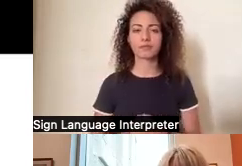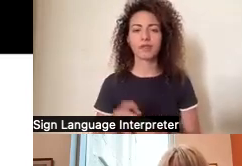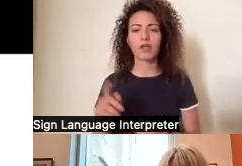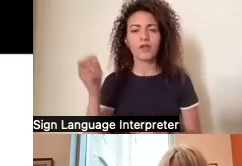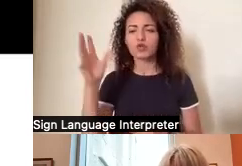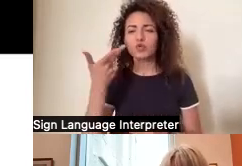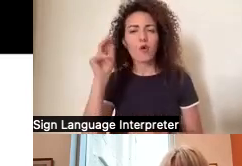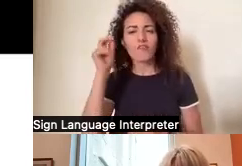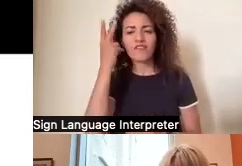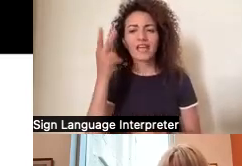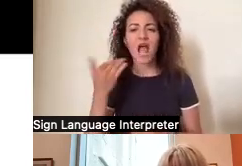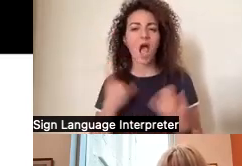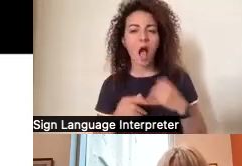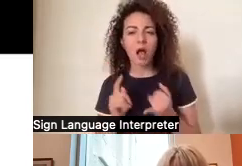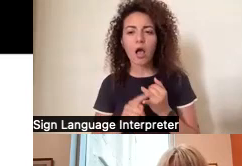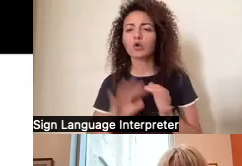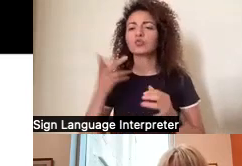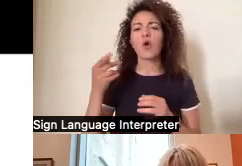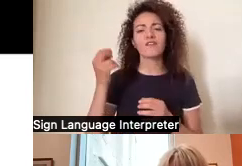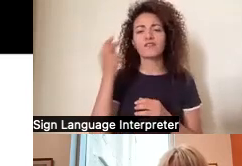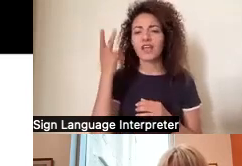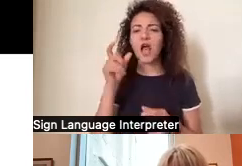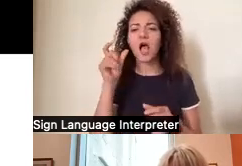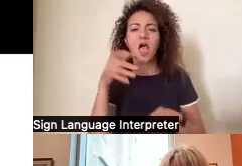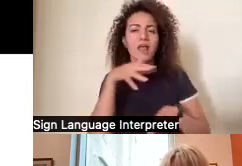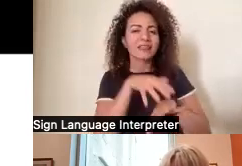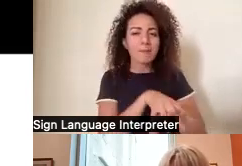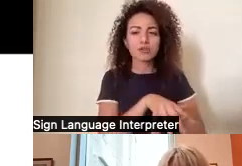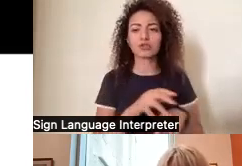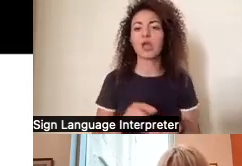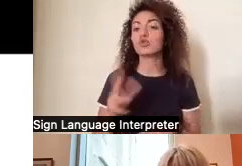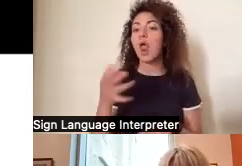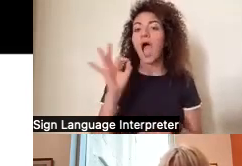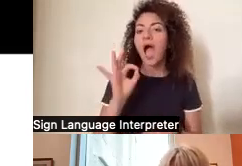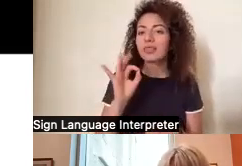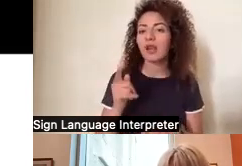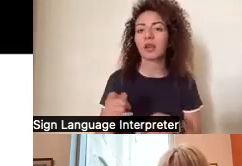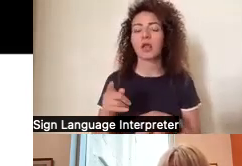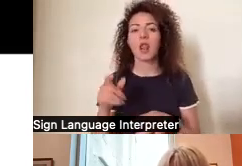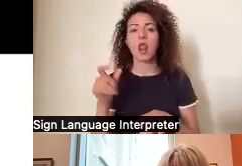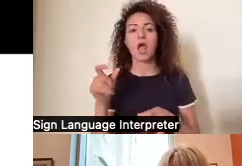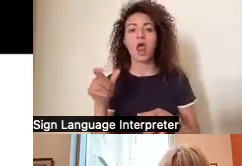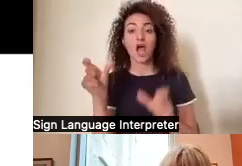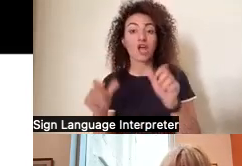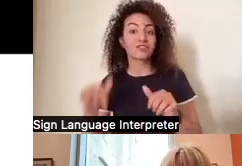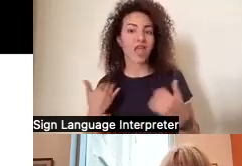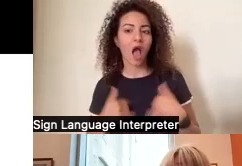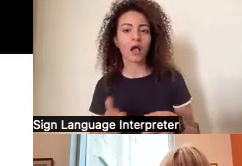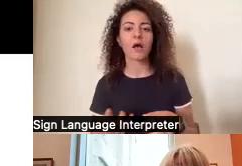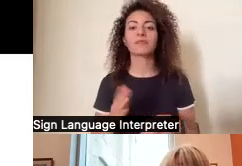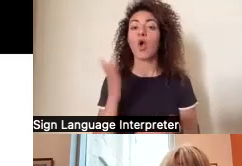social inclusion, the risks for persons with disability, the rights to social protection, and how rights may